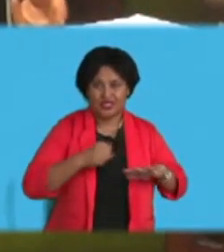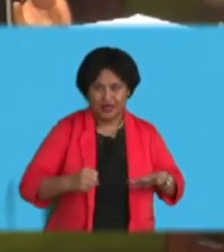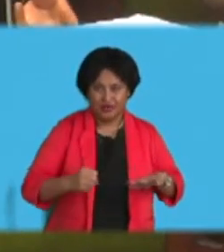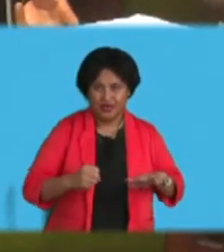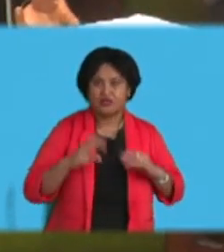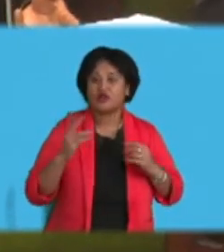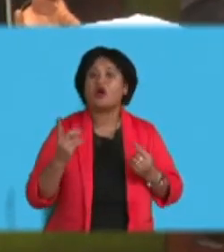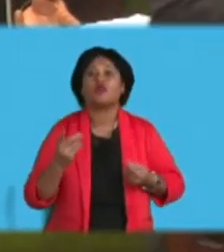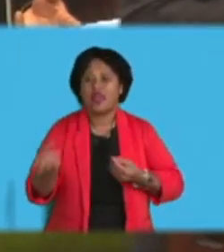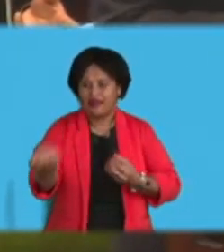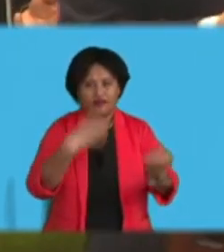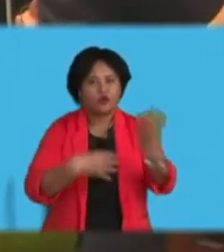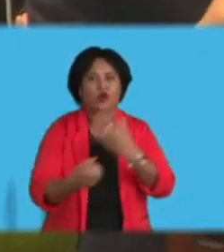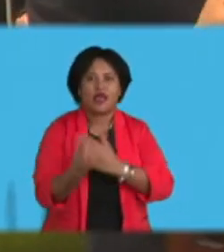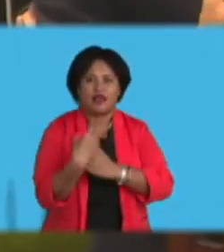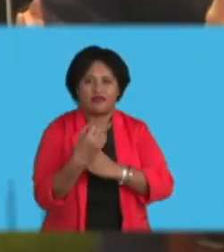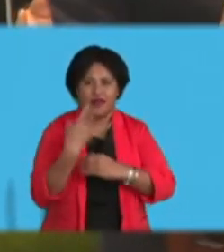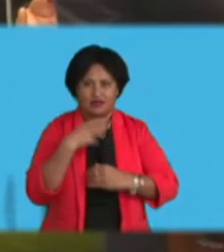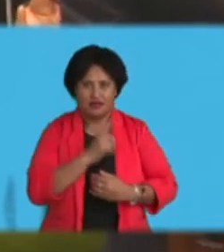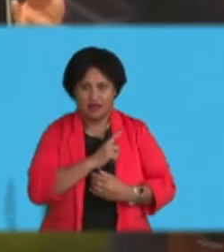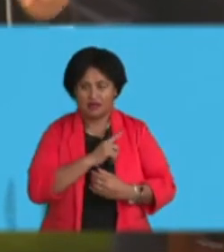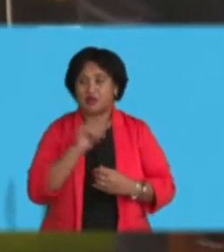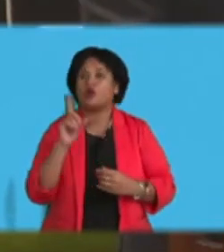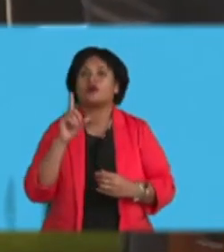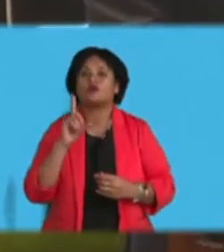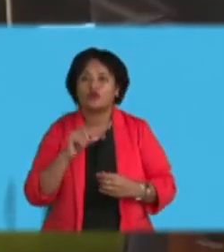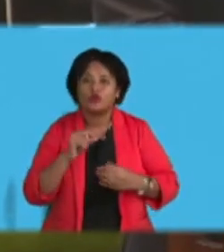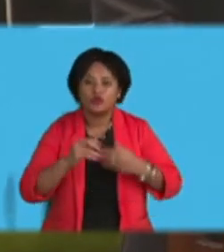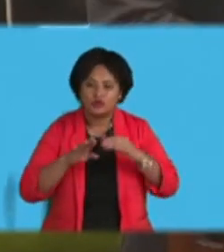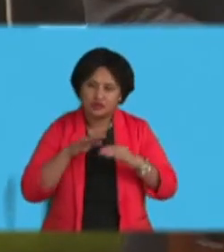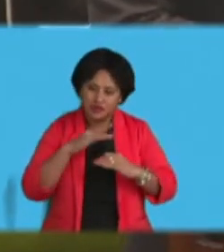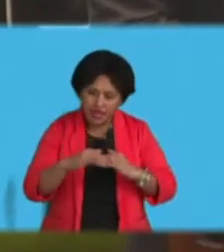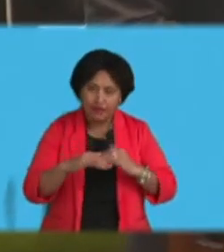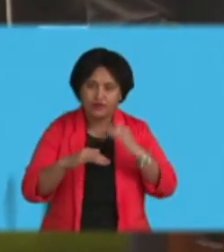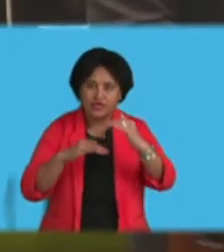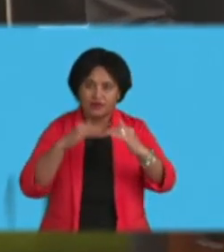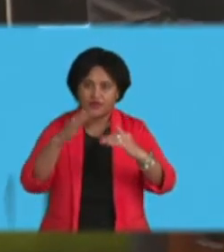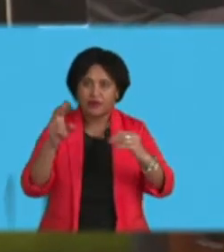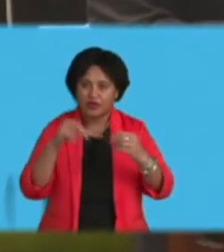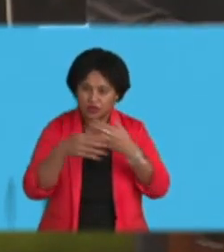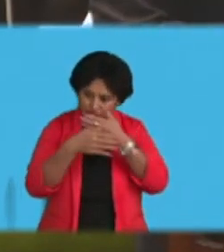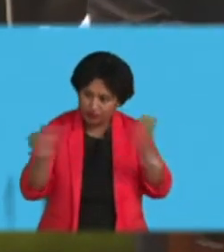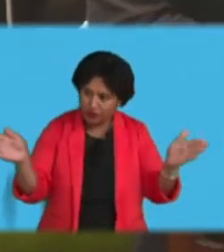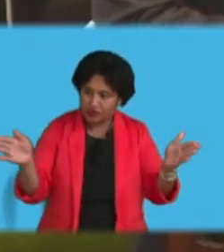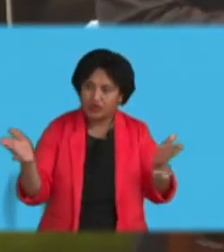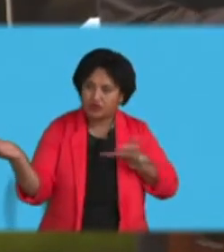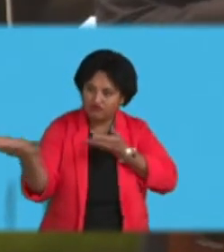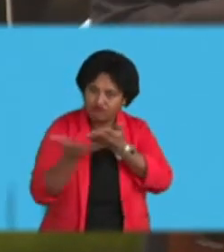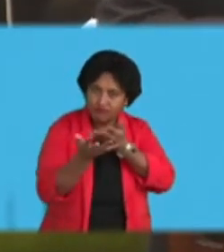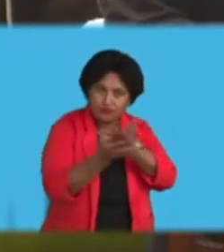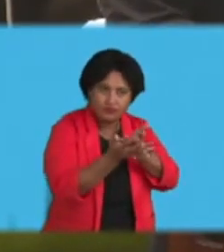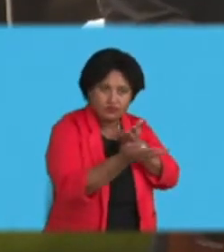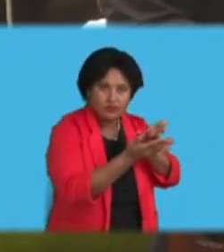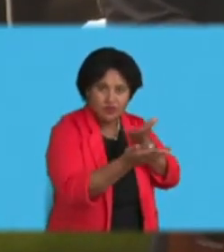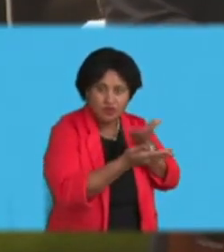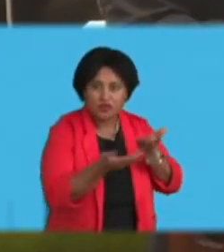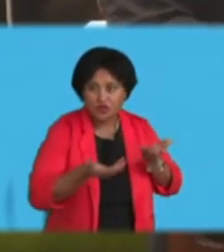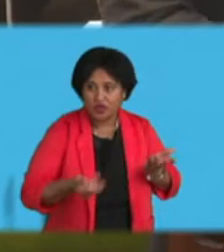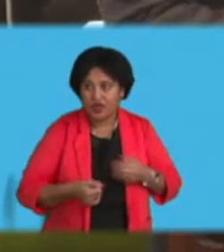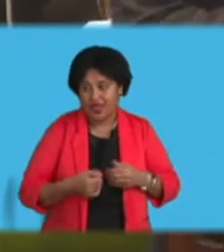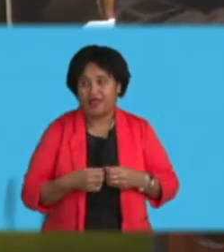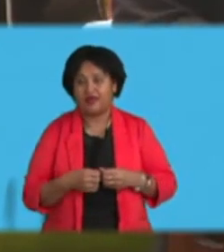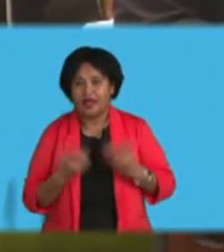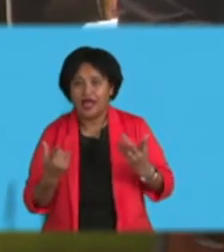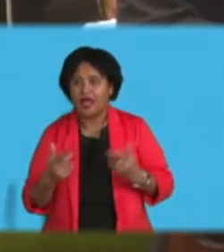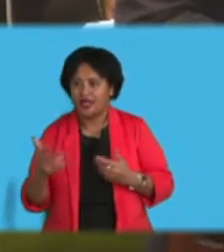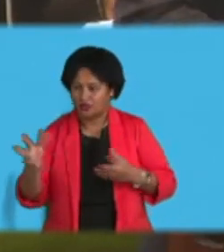take? So it is important for us to be able to be very open about it. We need to be able to discuss it in a very impartial manner as to what